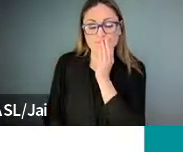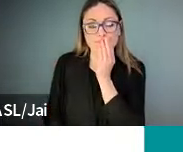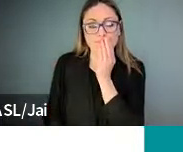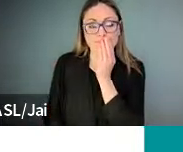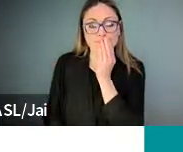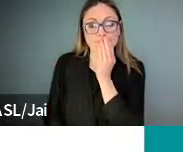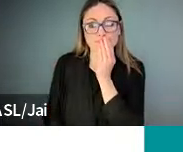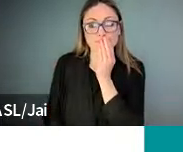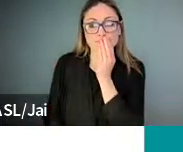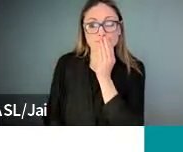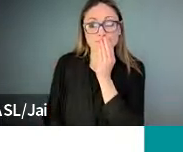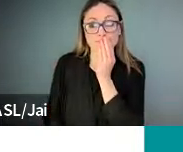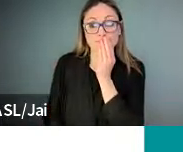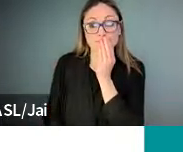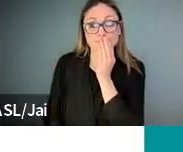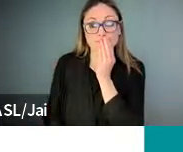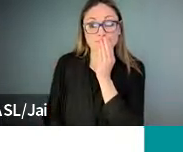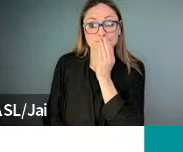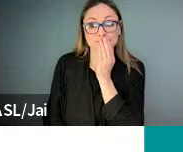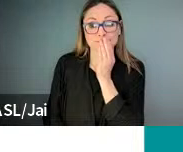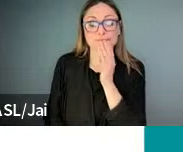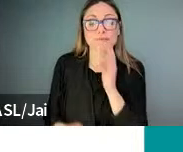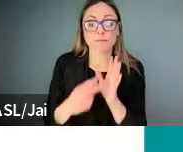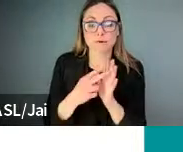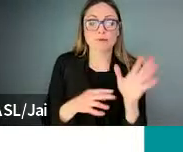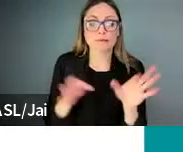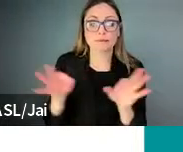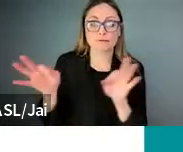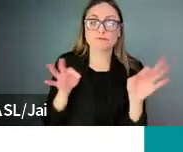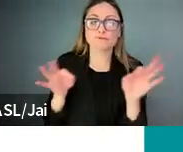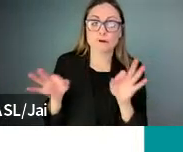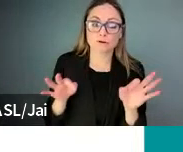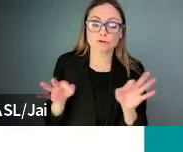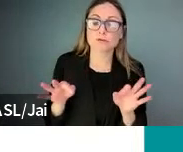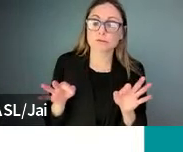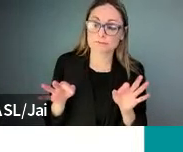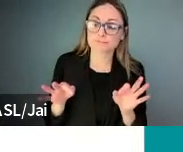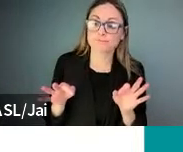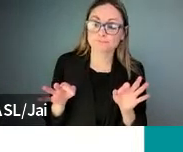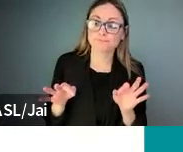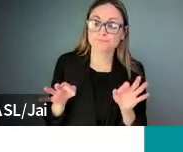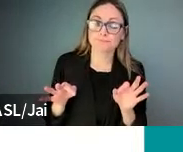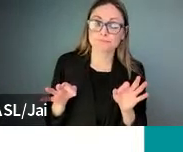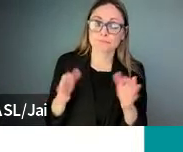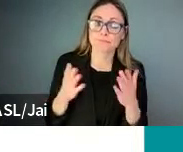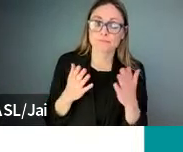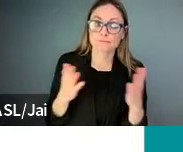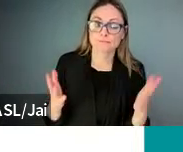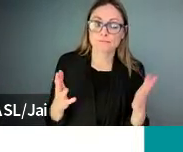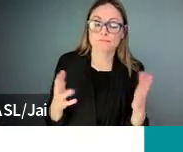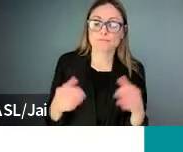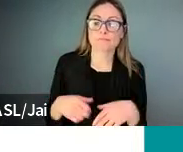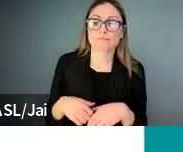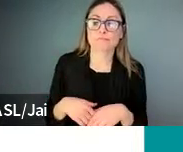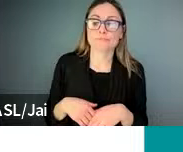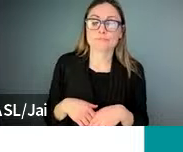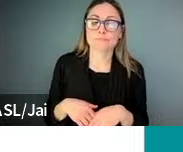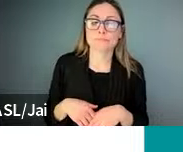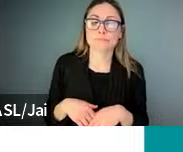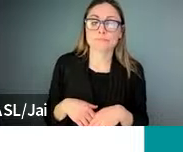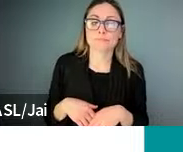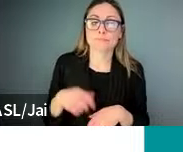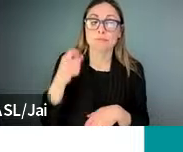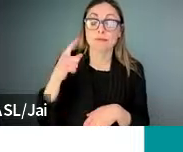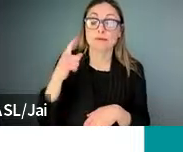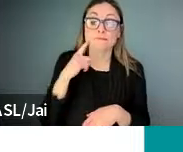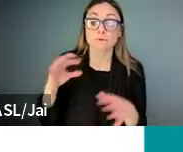I will read the instructions in relation to that. So for